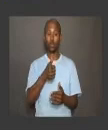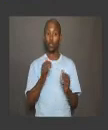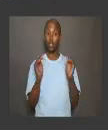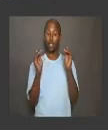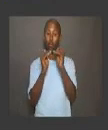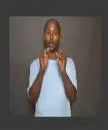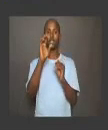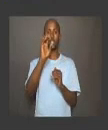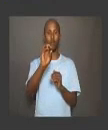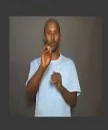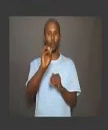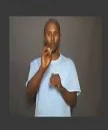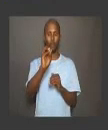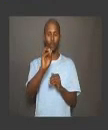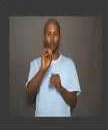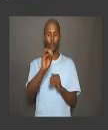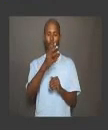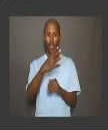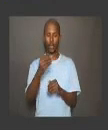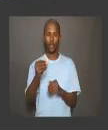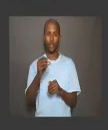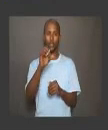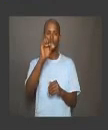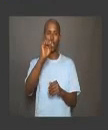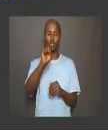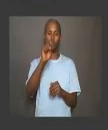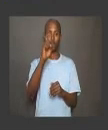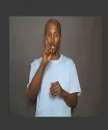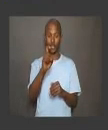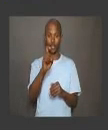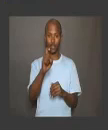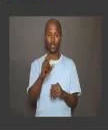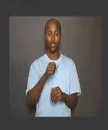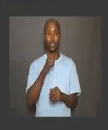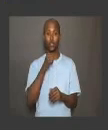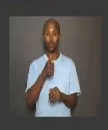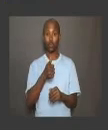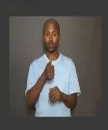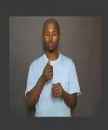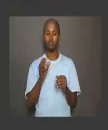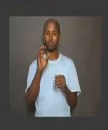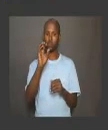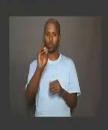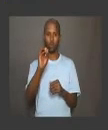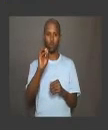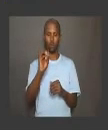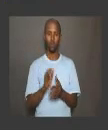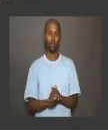equal 0 and S of x does not equal 0.